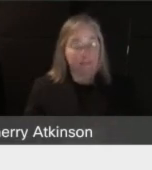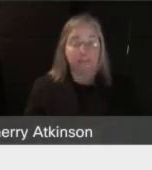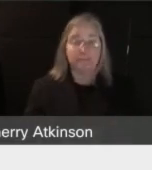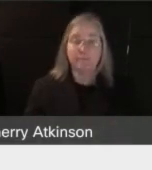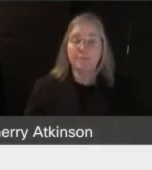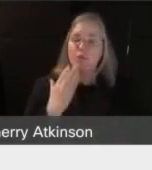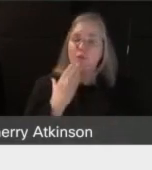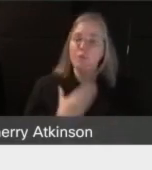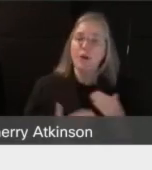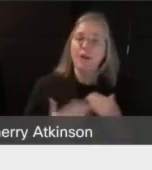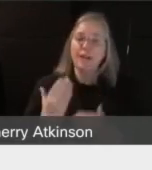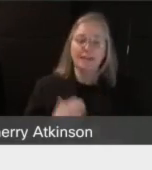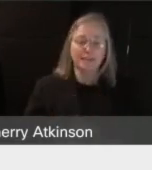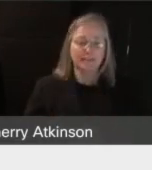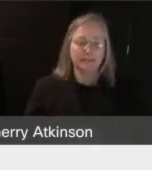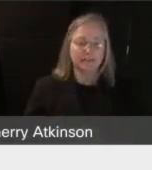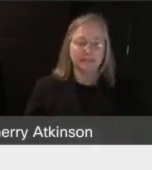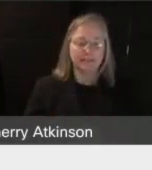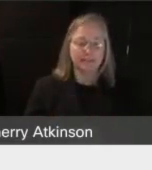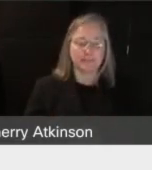morning.